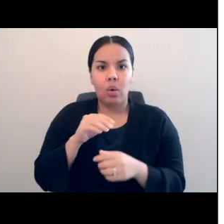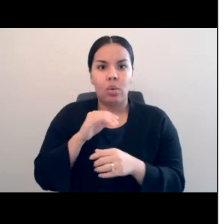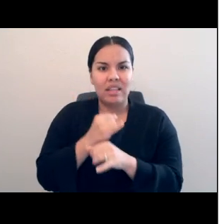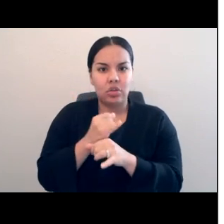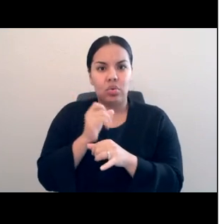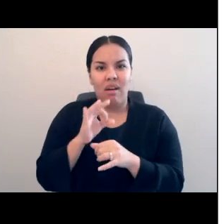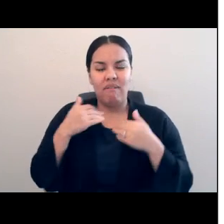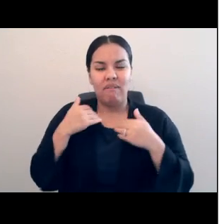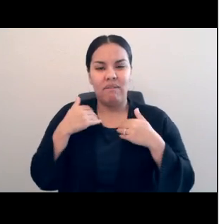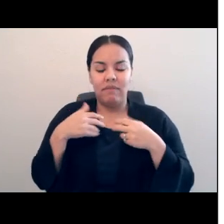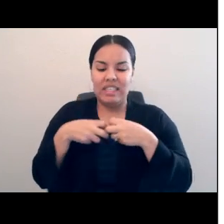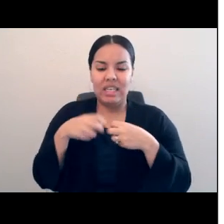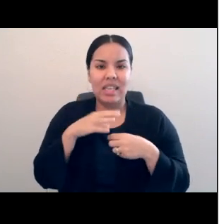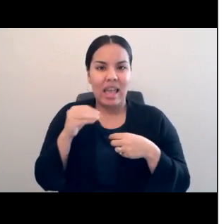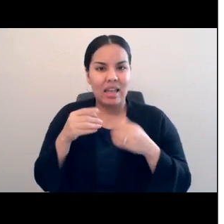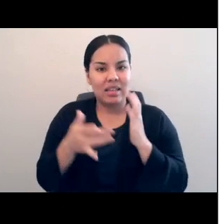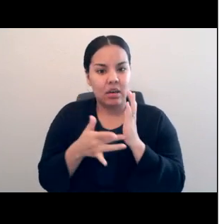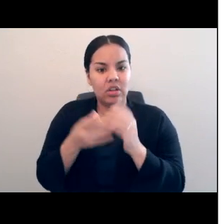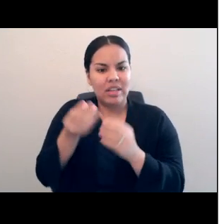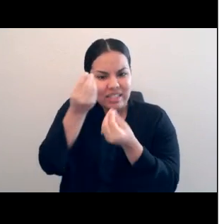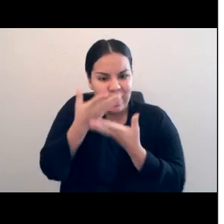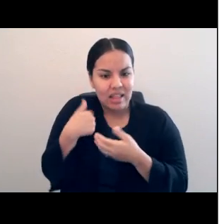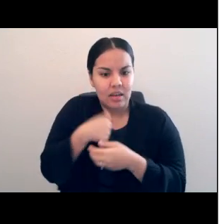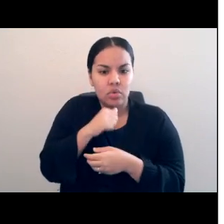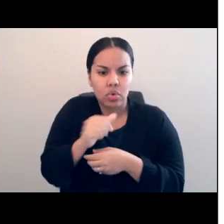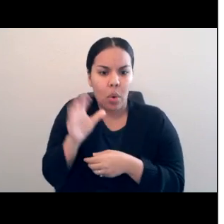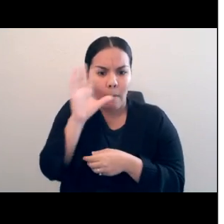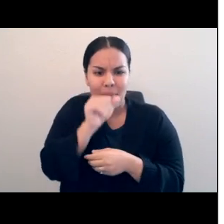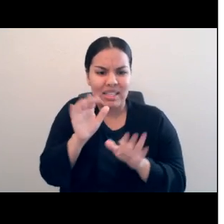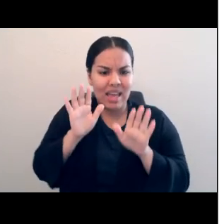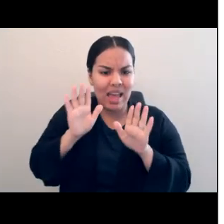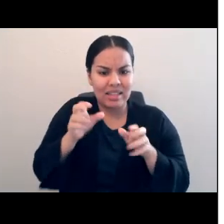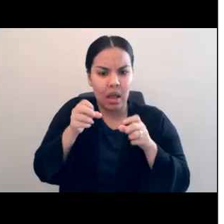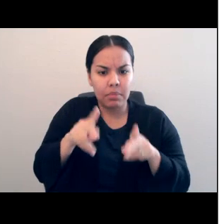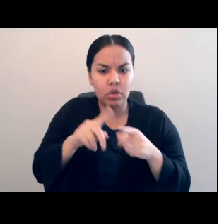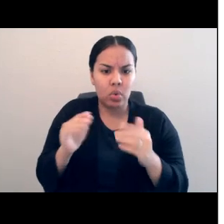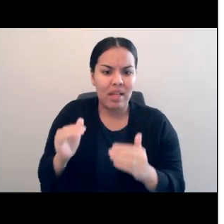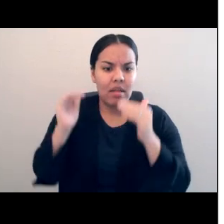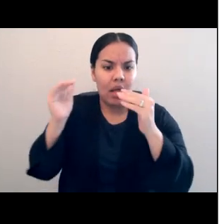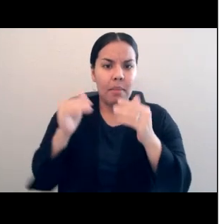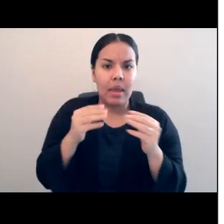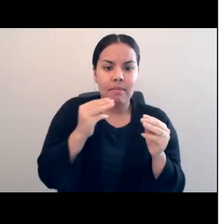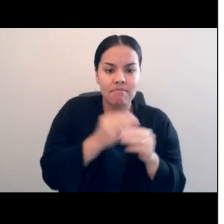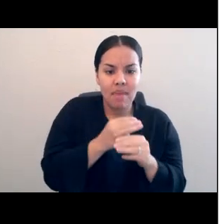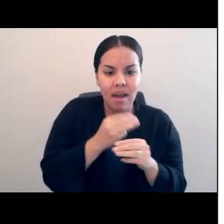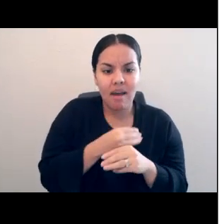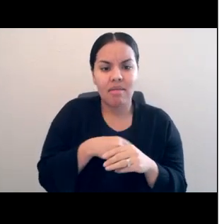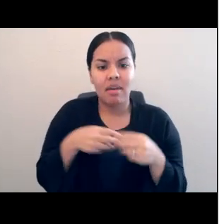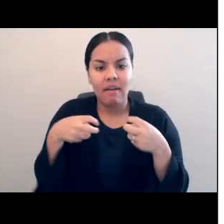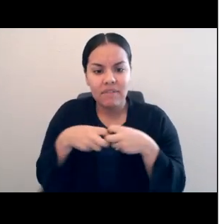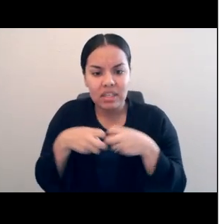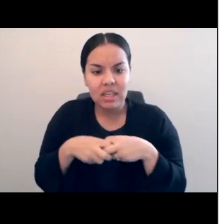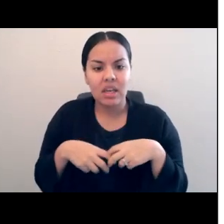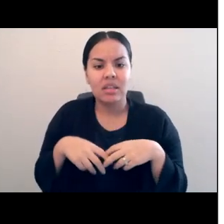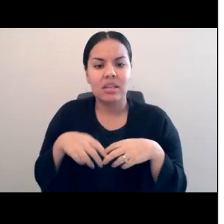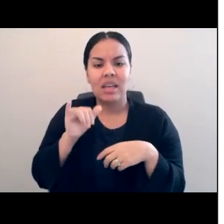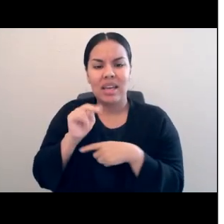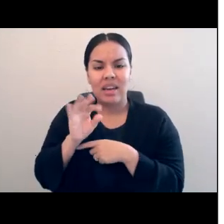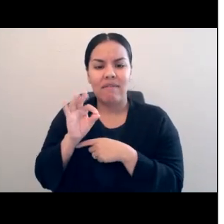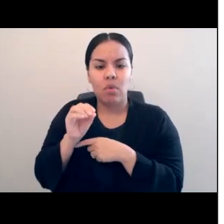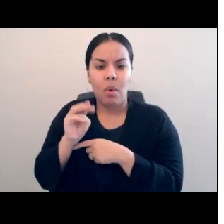telling us not to miss an excellent opportunity to level up in math, physics, informatics, computer linguistics, or